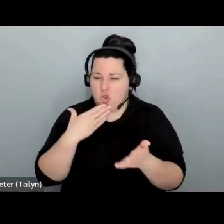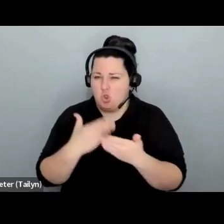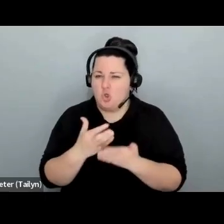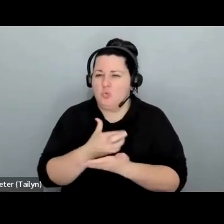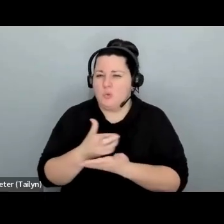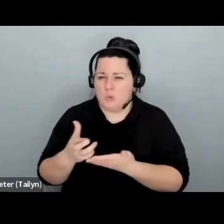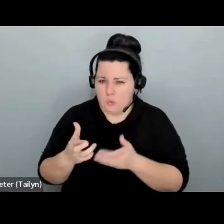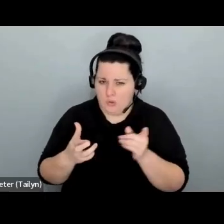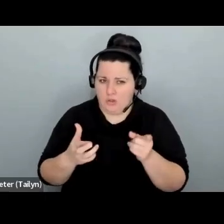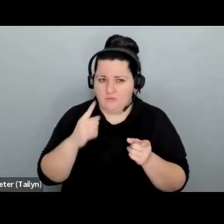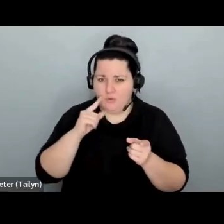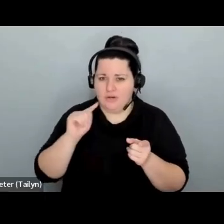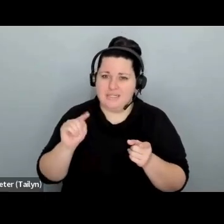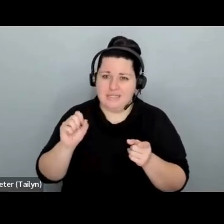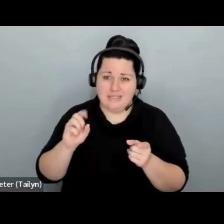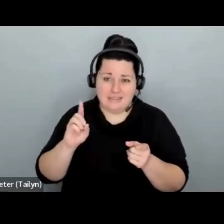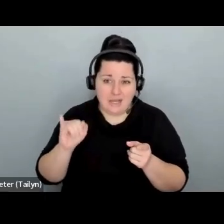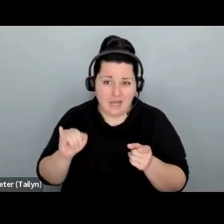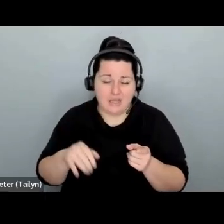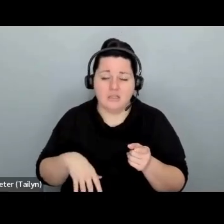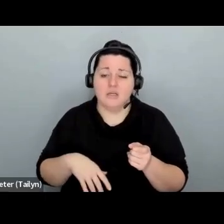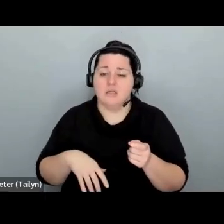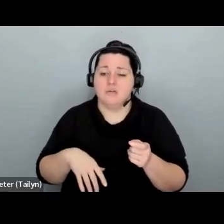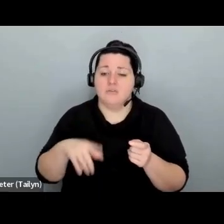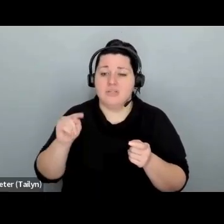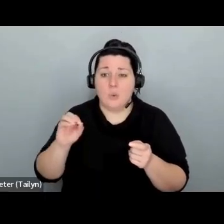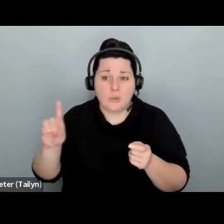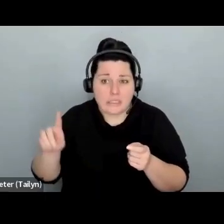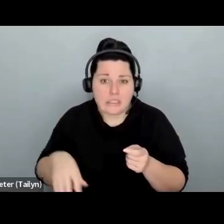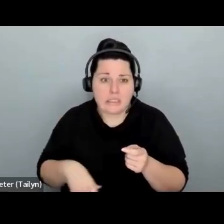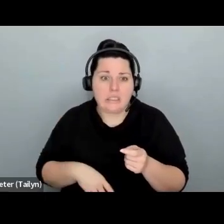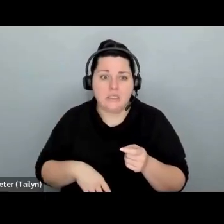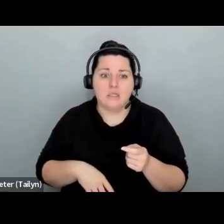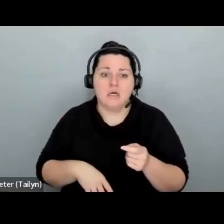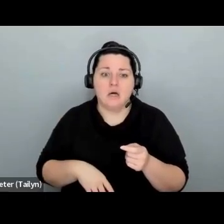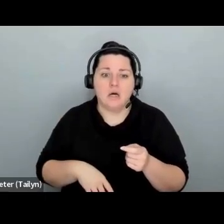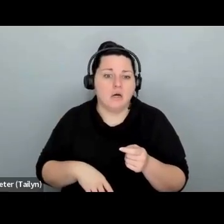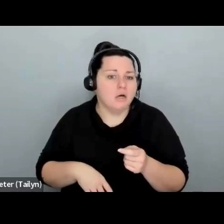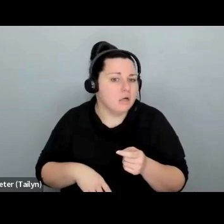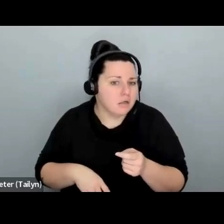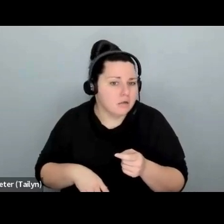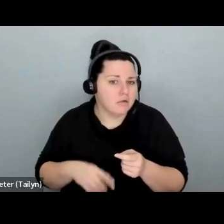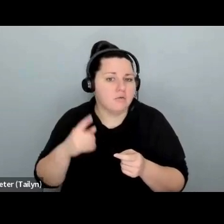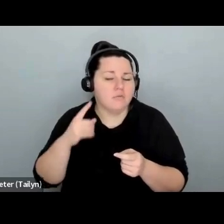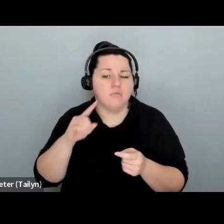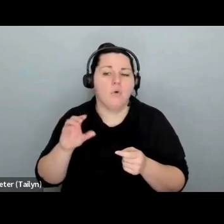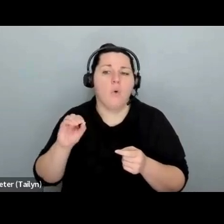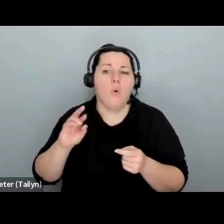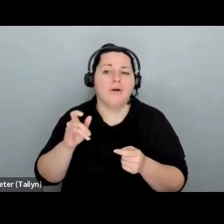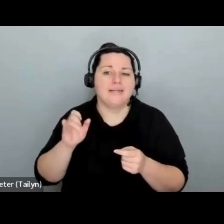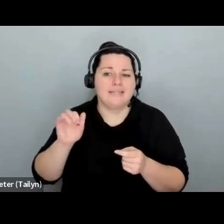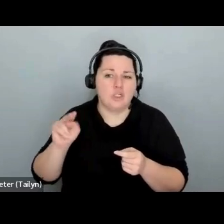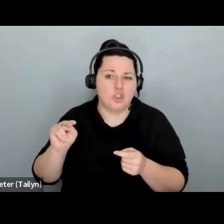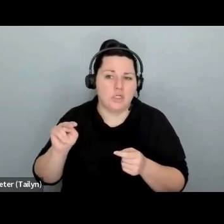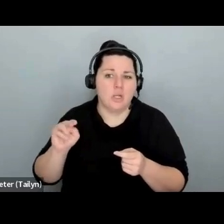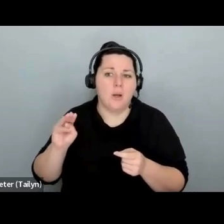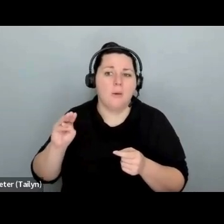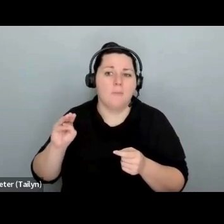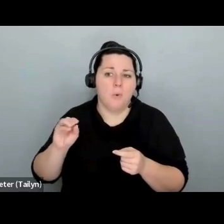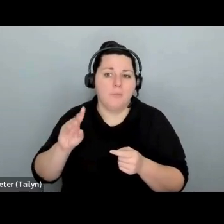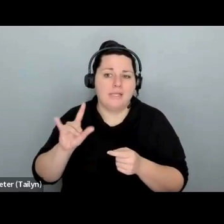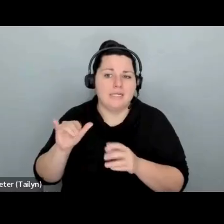resource for TSDIs, for TODs, orientation mobility specialists that are doing all